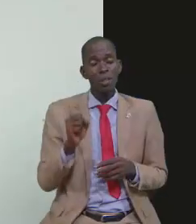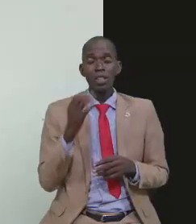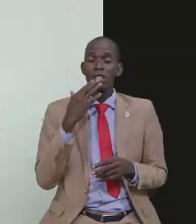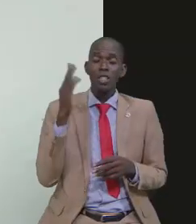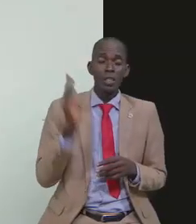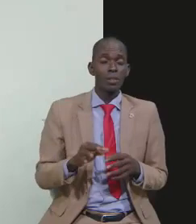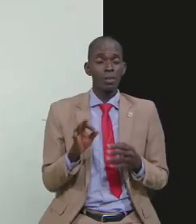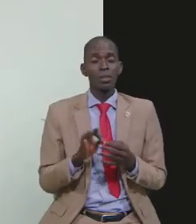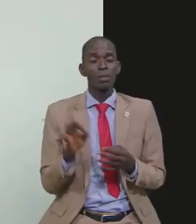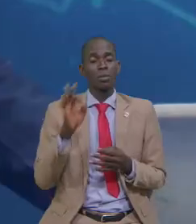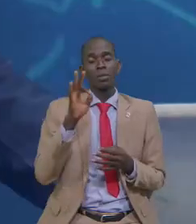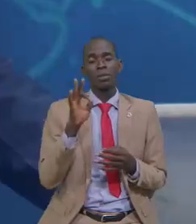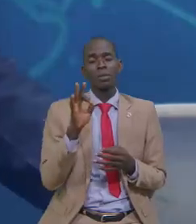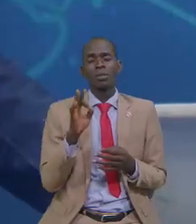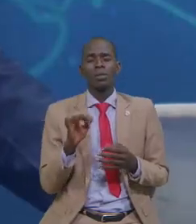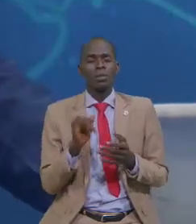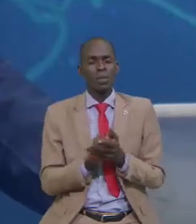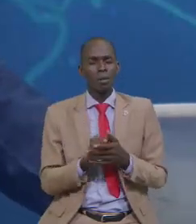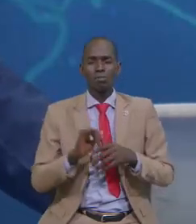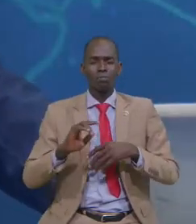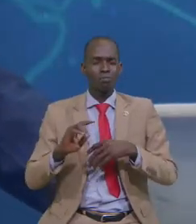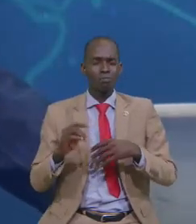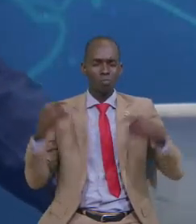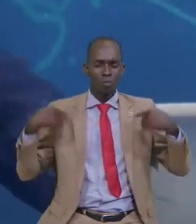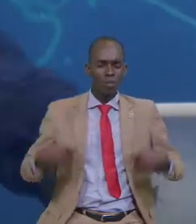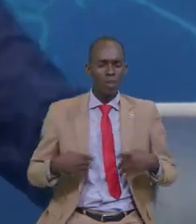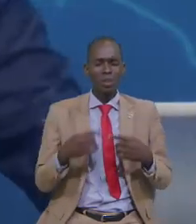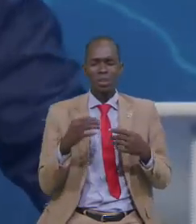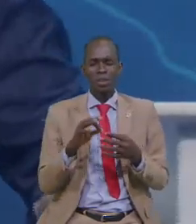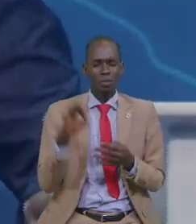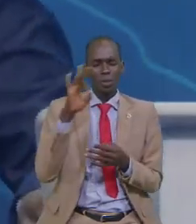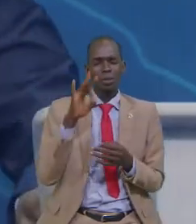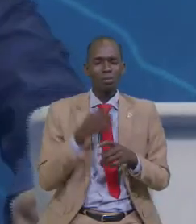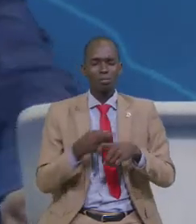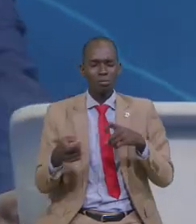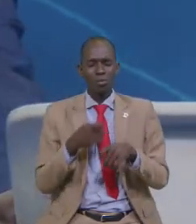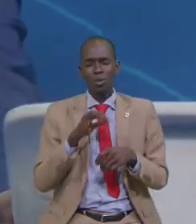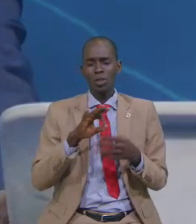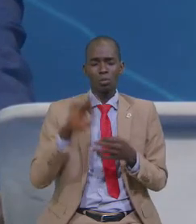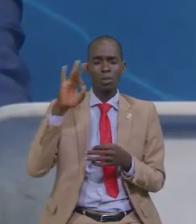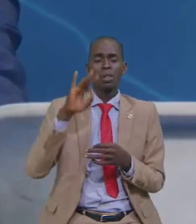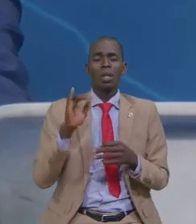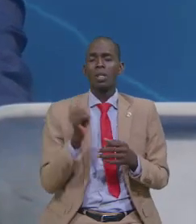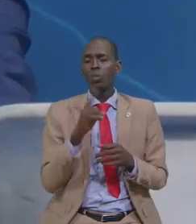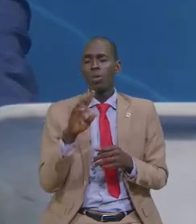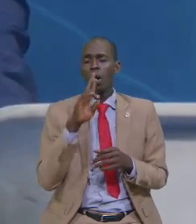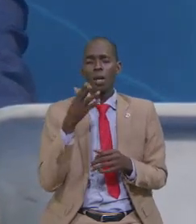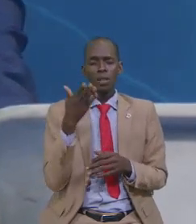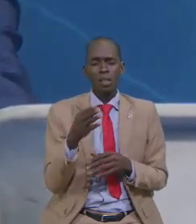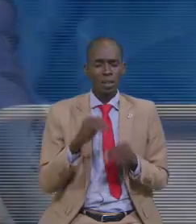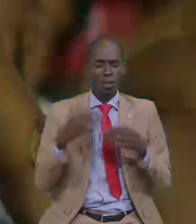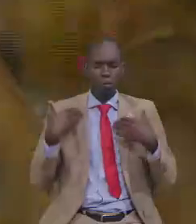spirits, tormenting spirit, anywhere you appear there, I cast you out in the name